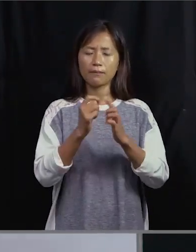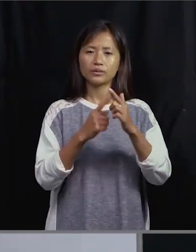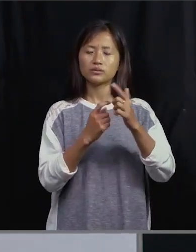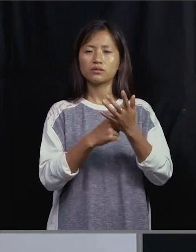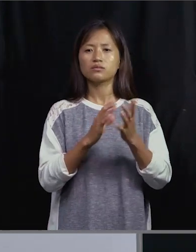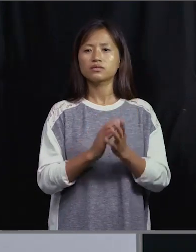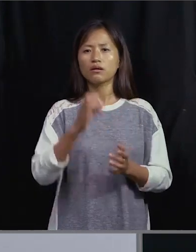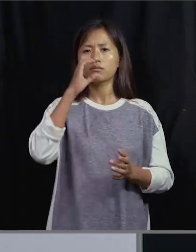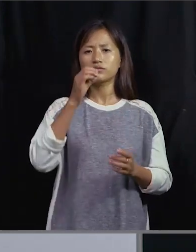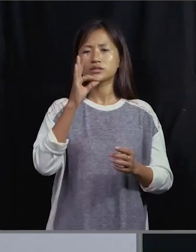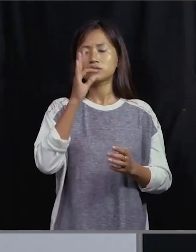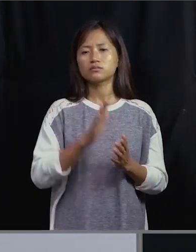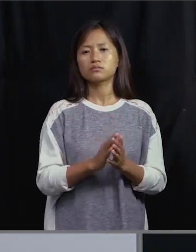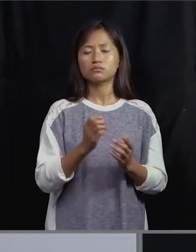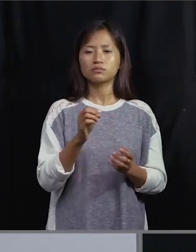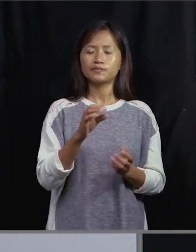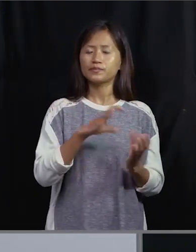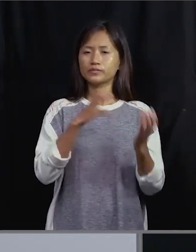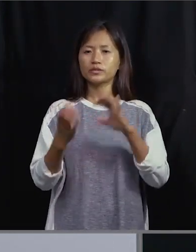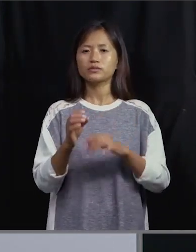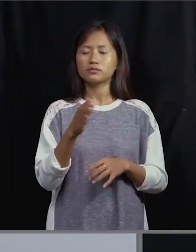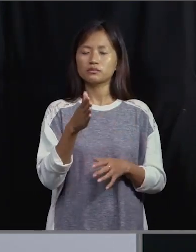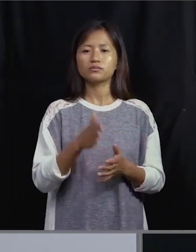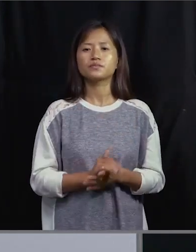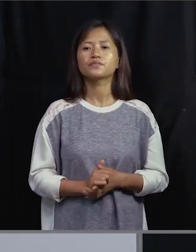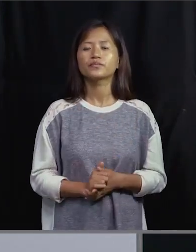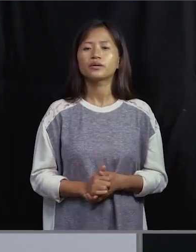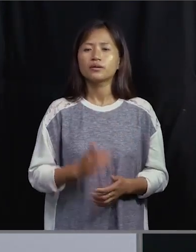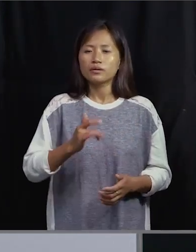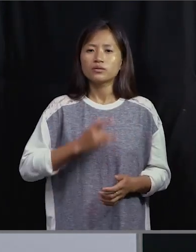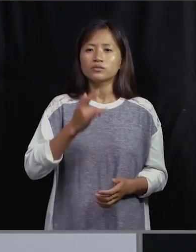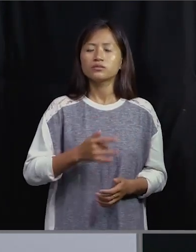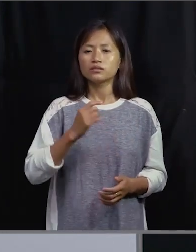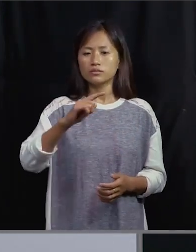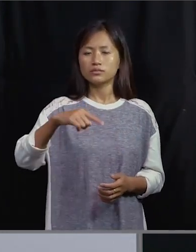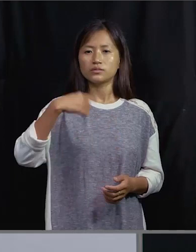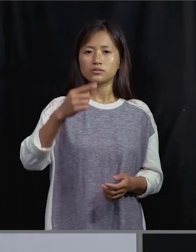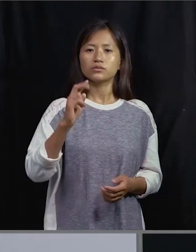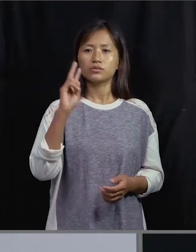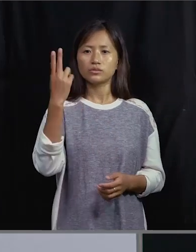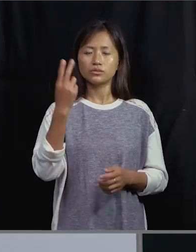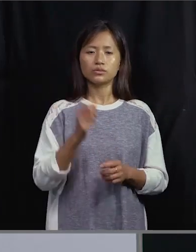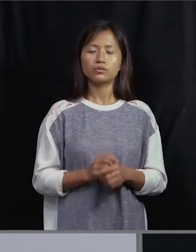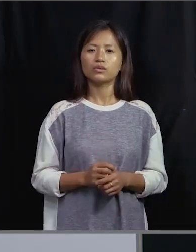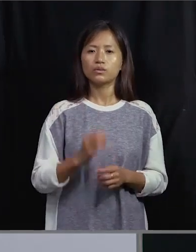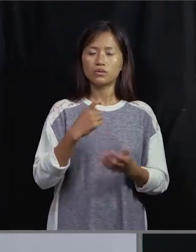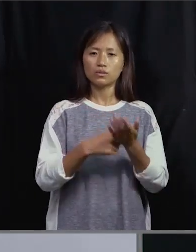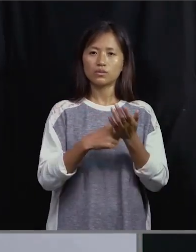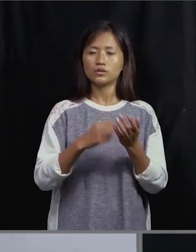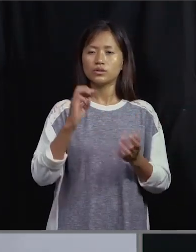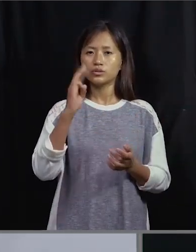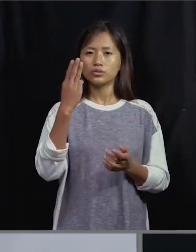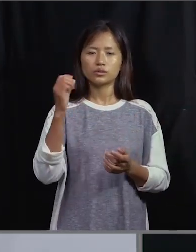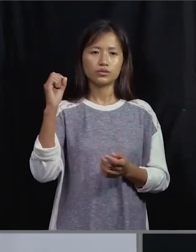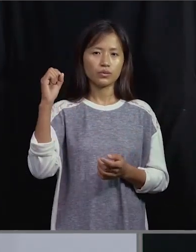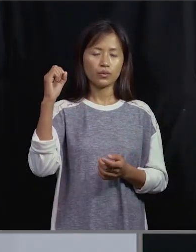tea, coffee is not changing. But you are having a feeling that in the next 2 or 3 weeks, the prices are